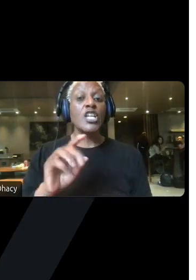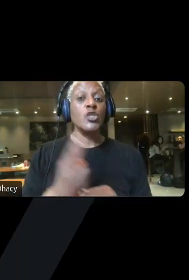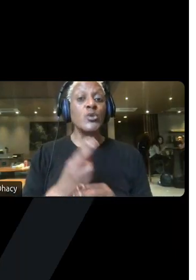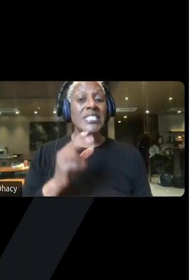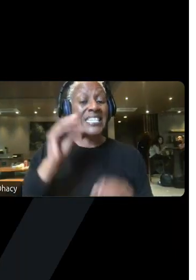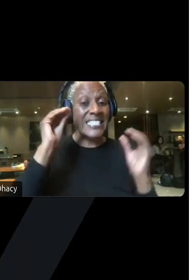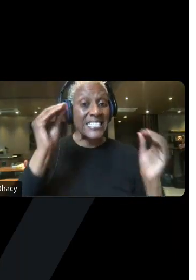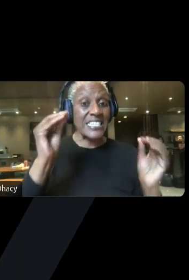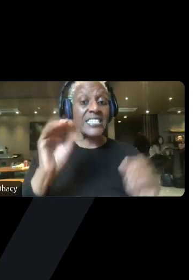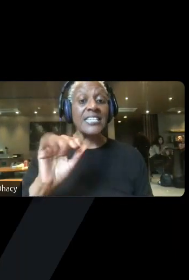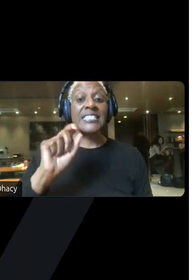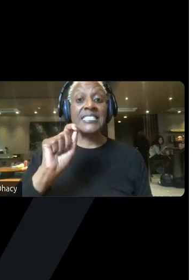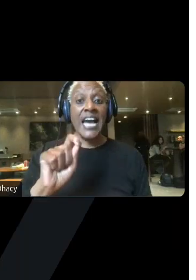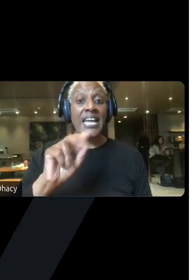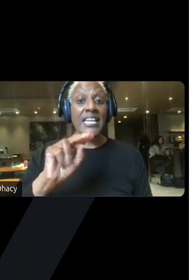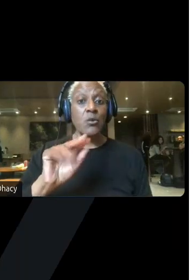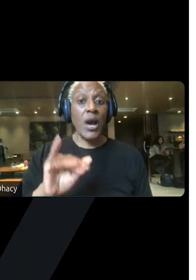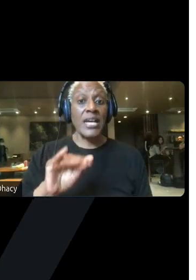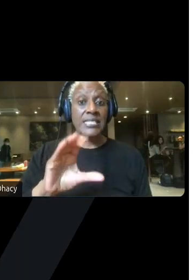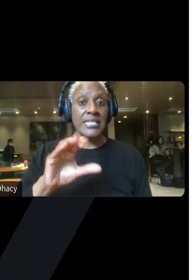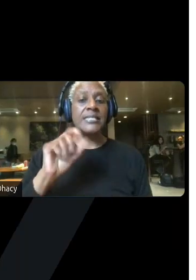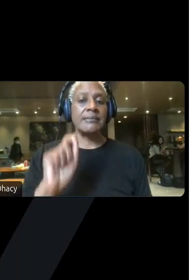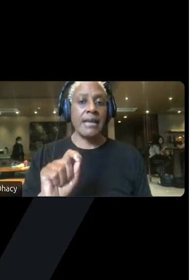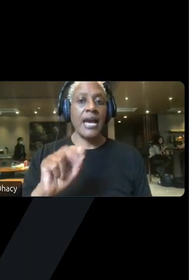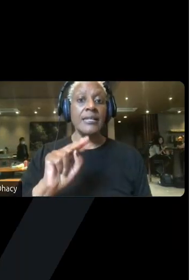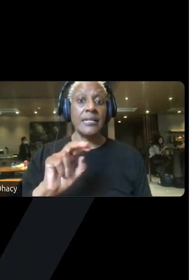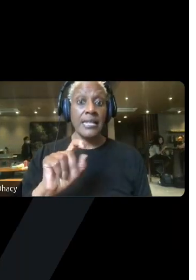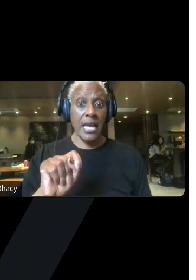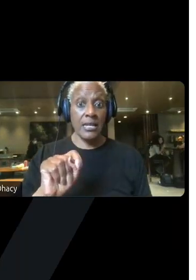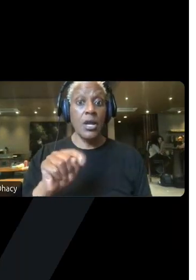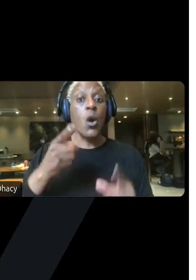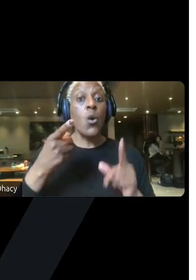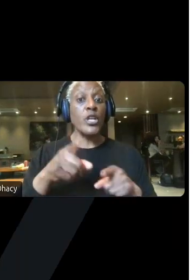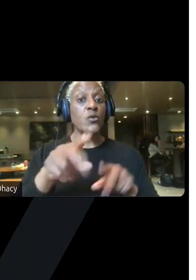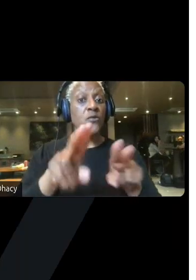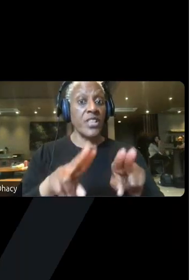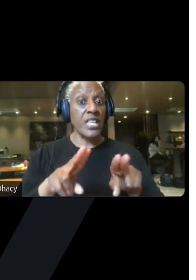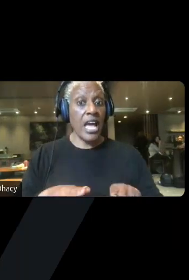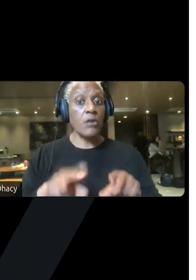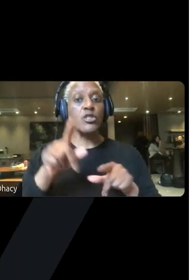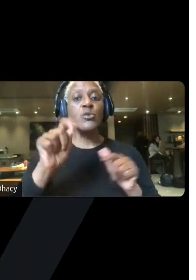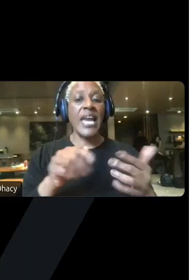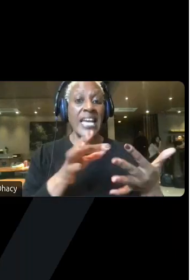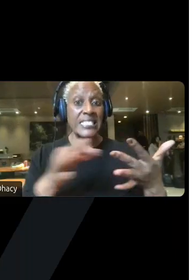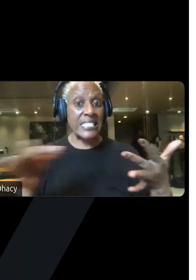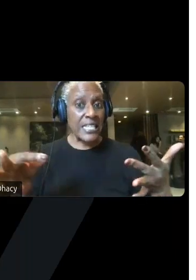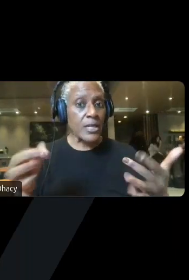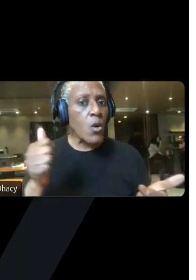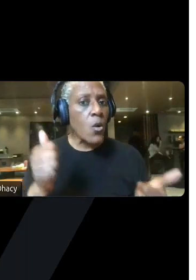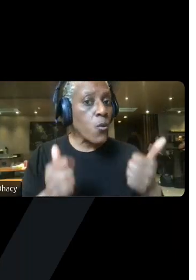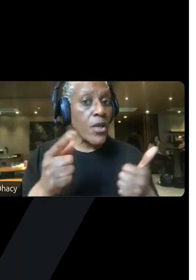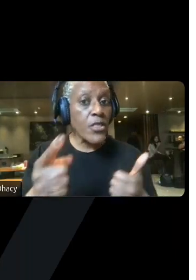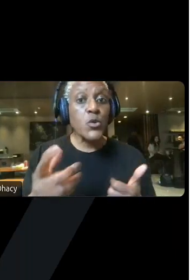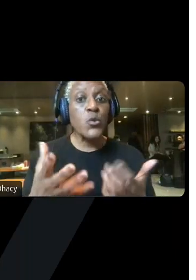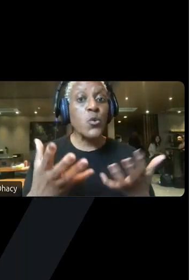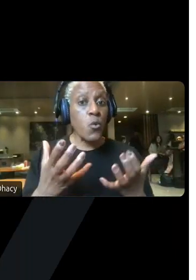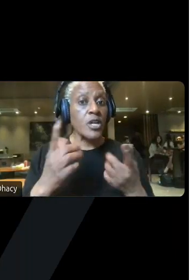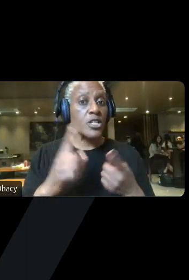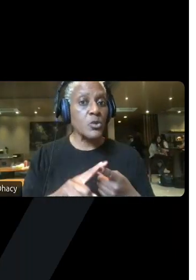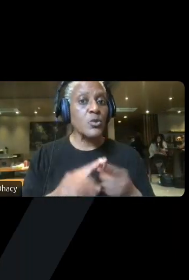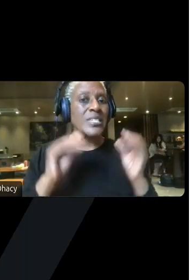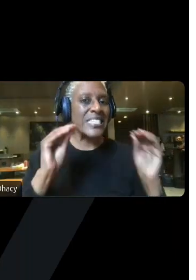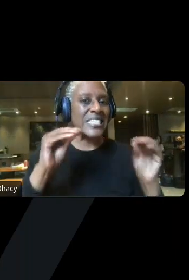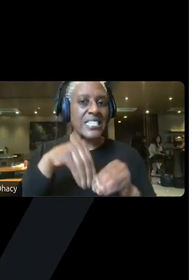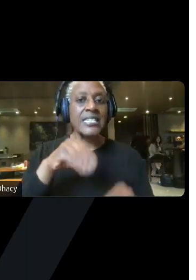teachnyc.net. When completing the application, you can then select whether you would be interested in teaching at